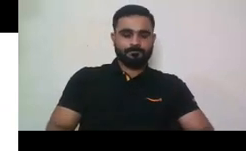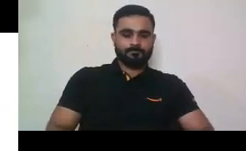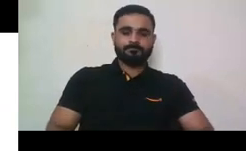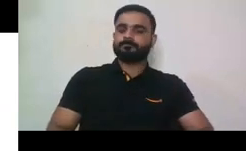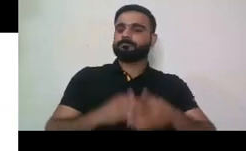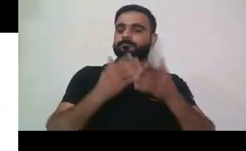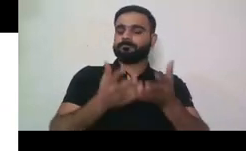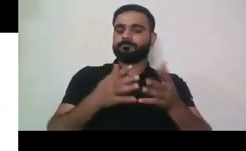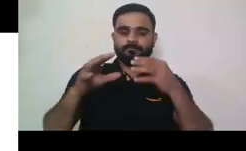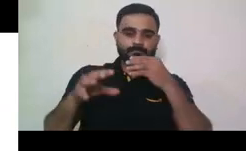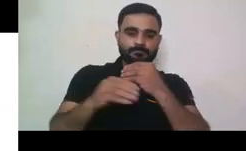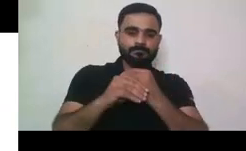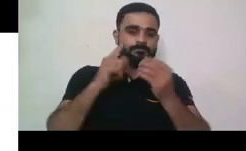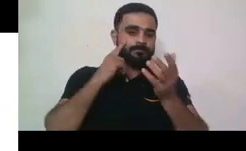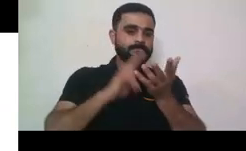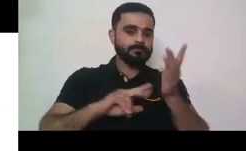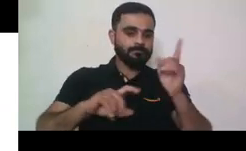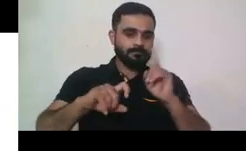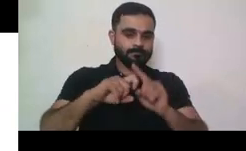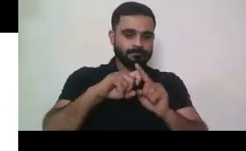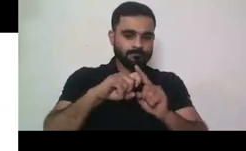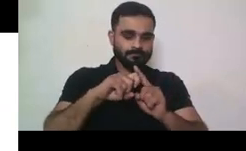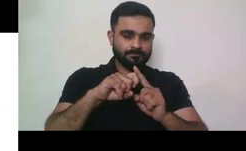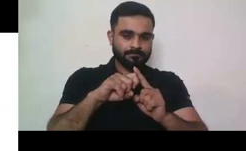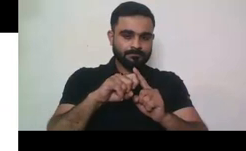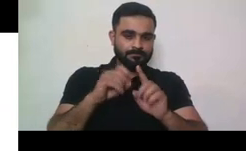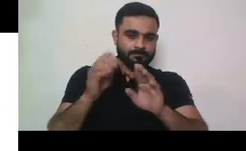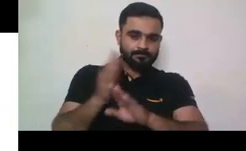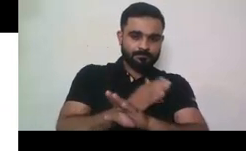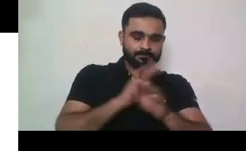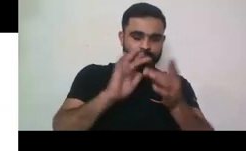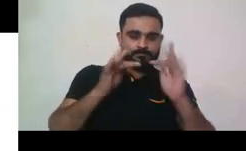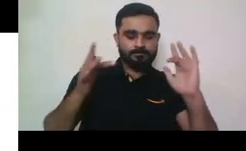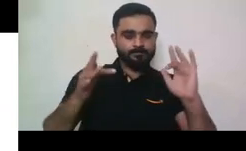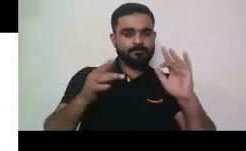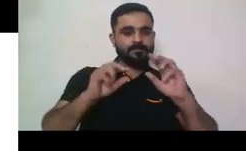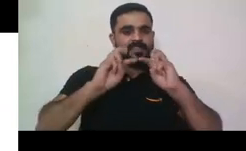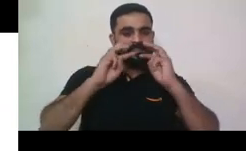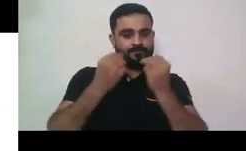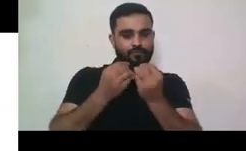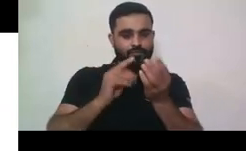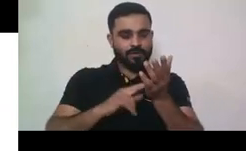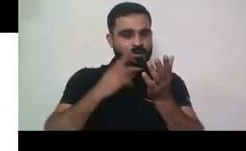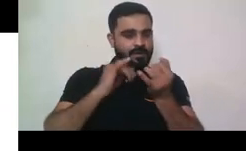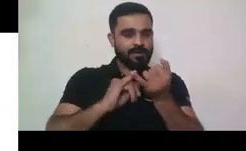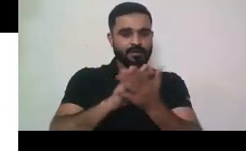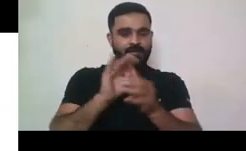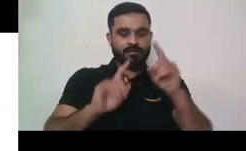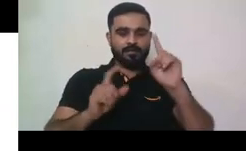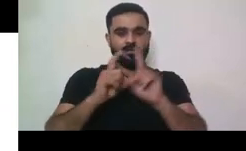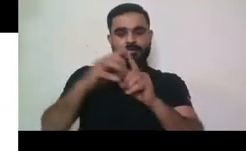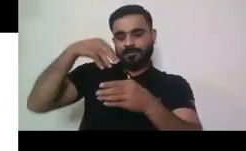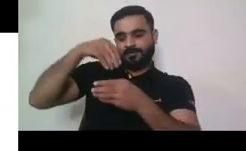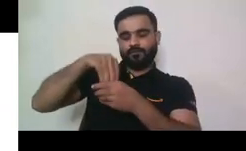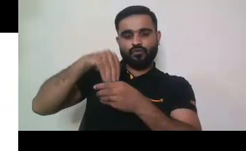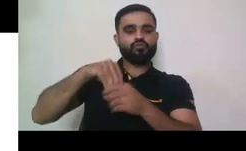are some additional links, and our earlier online workshops as well as Nisar's will be uploaded to